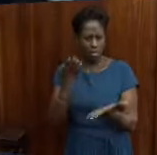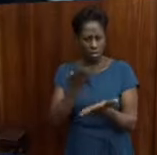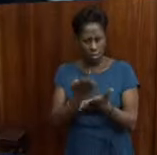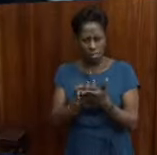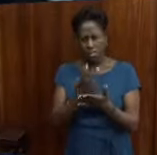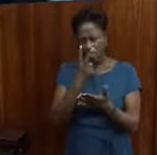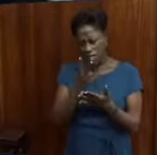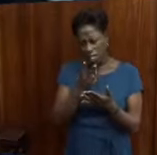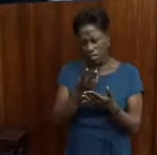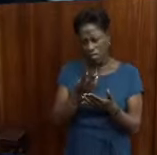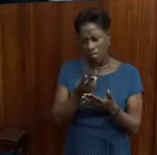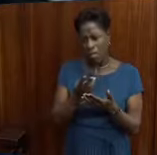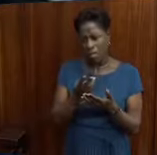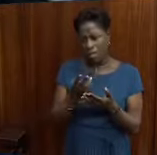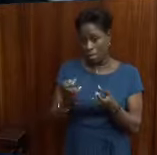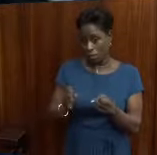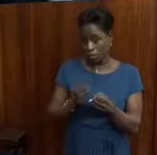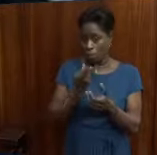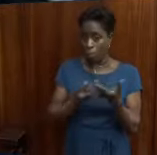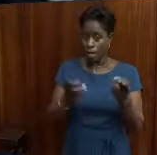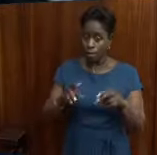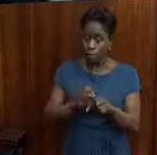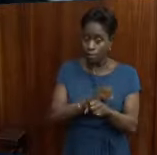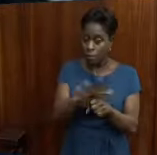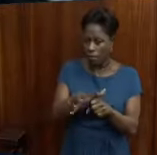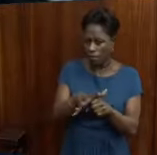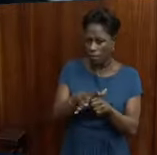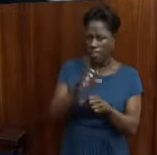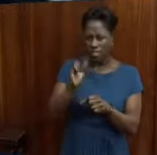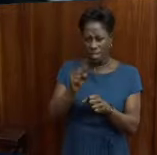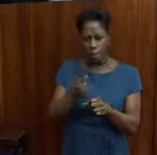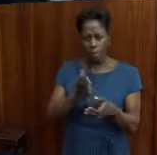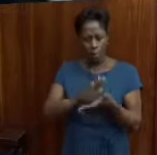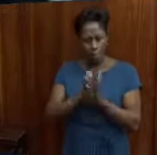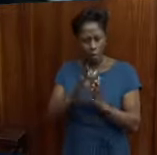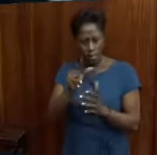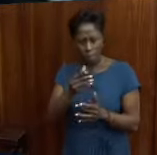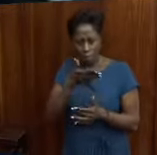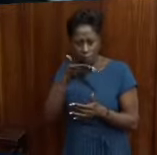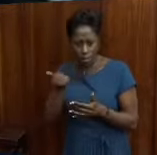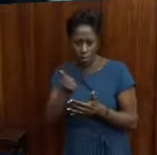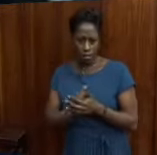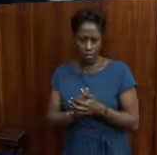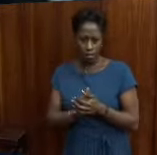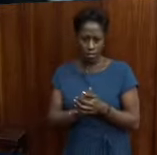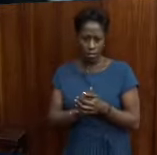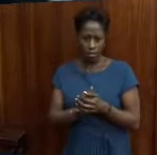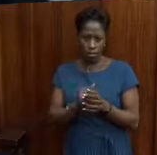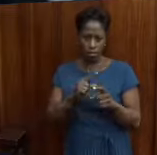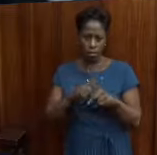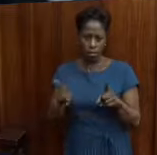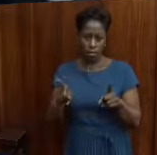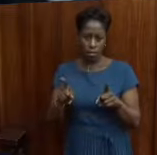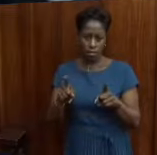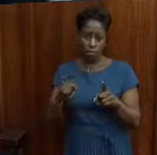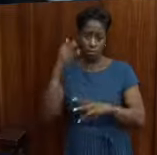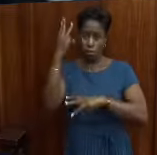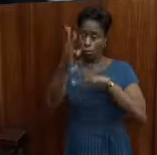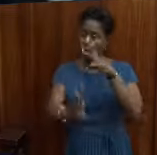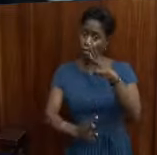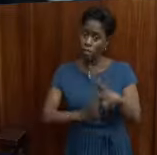the historic COVID-19 pandemic-induced contraction in 2020. The global economy recorded its